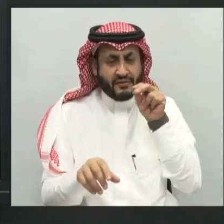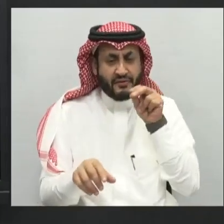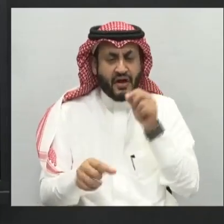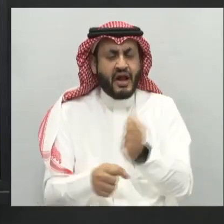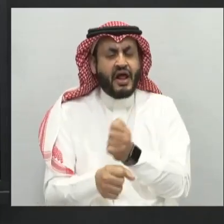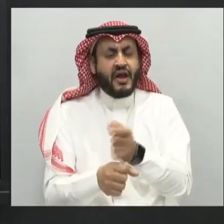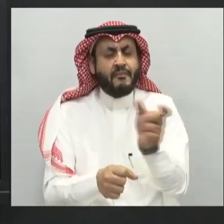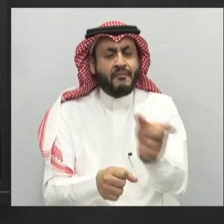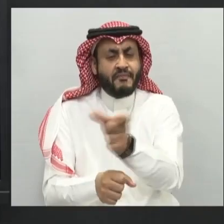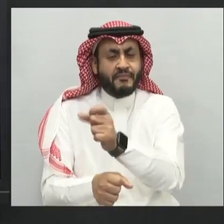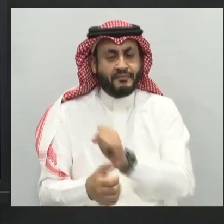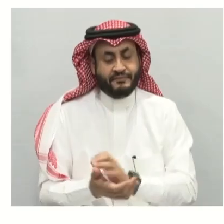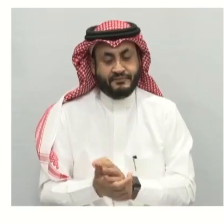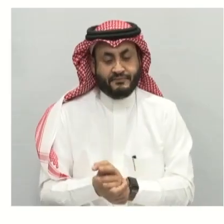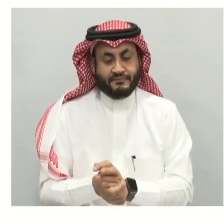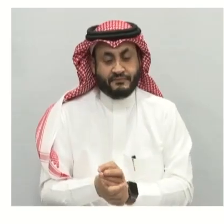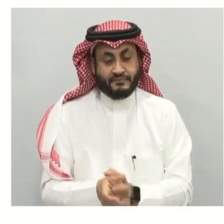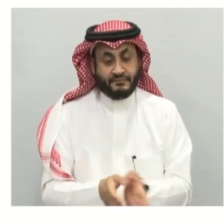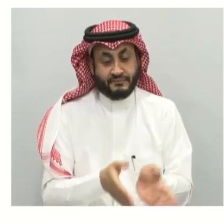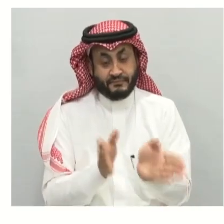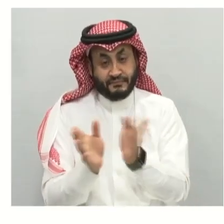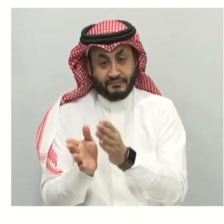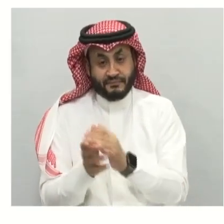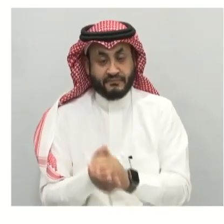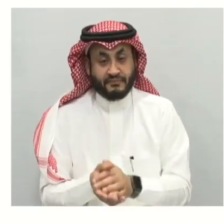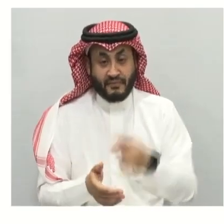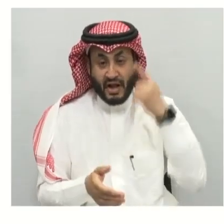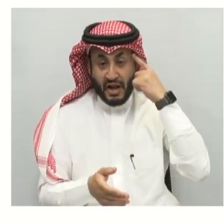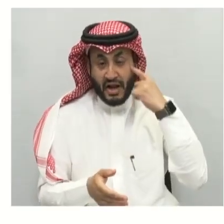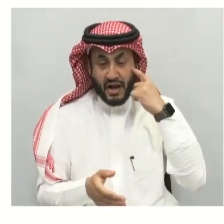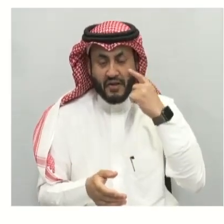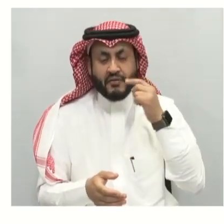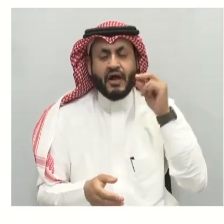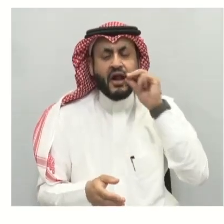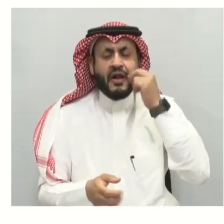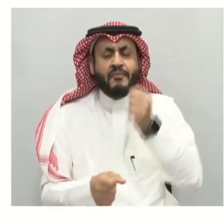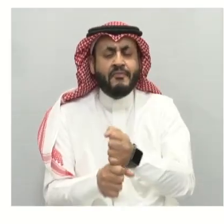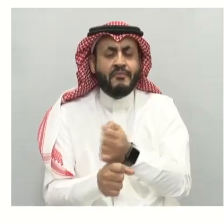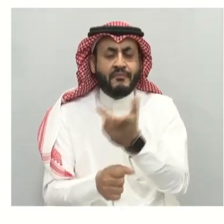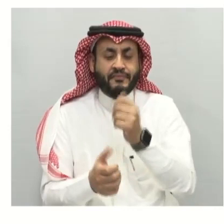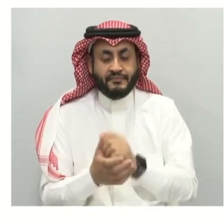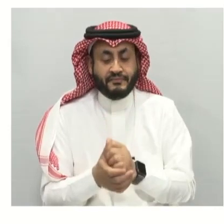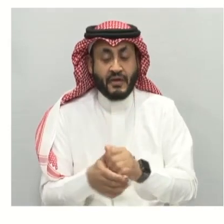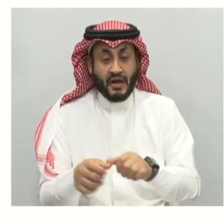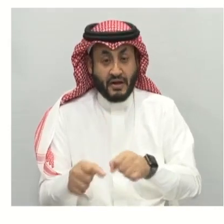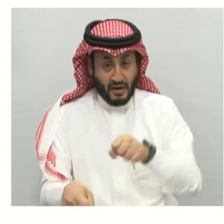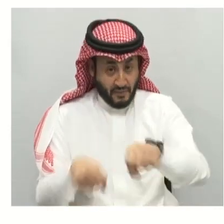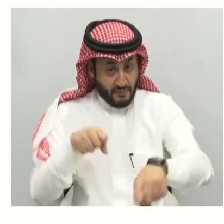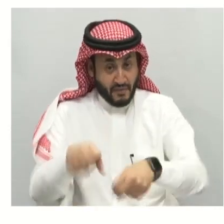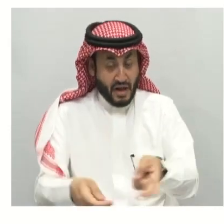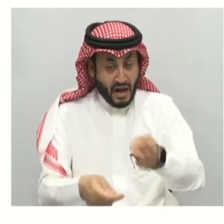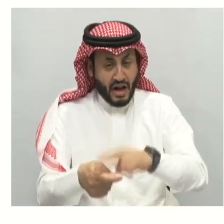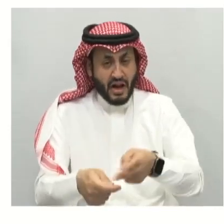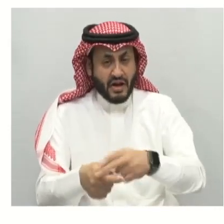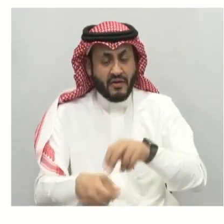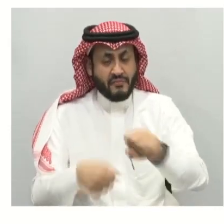do on these days. And here we have Saturday. What is this boy doing? This is the day maybe he goes out